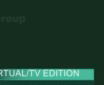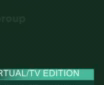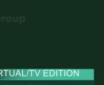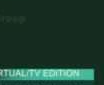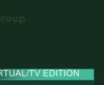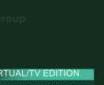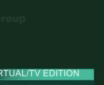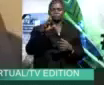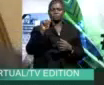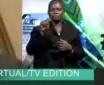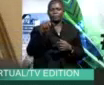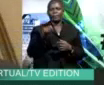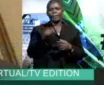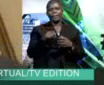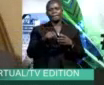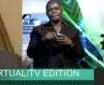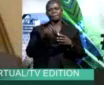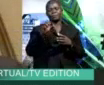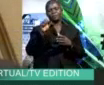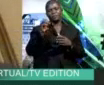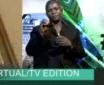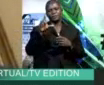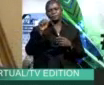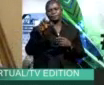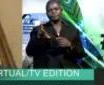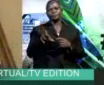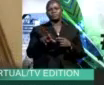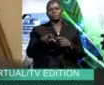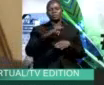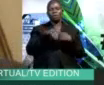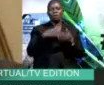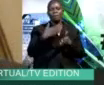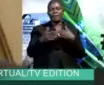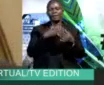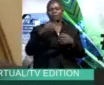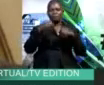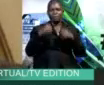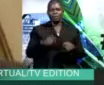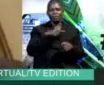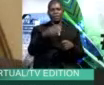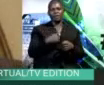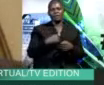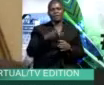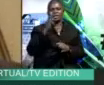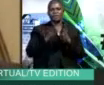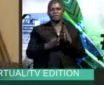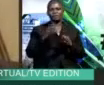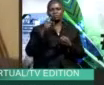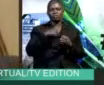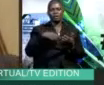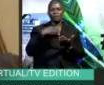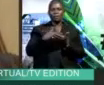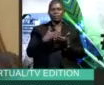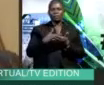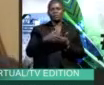all manner of off-grid power equipment that we have. If you monetize